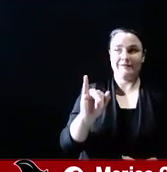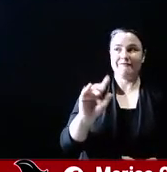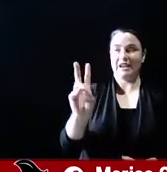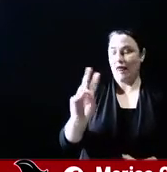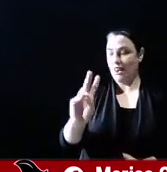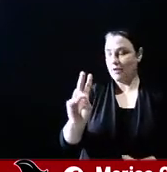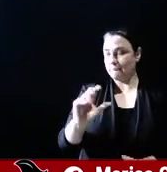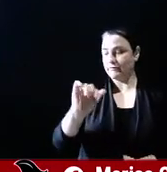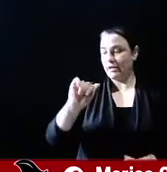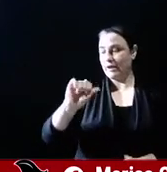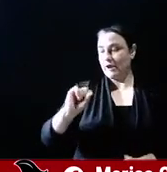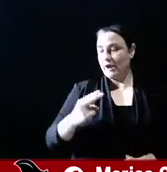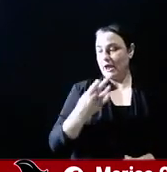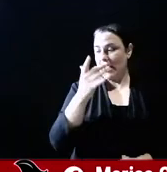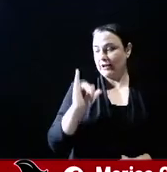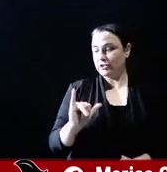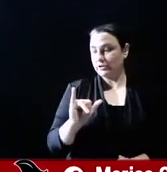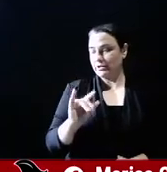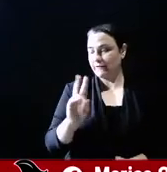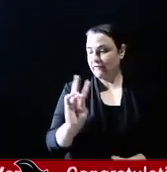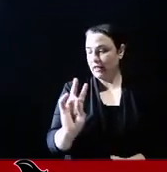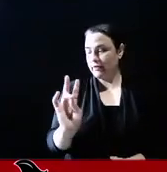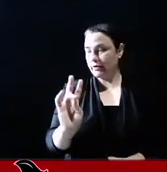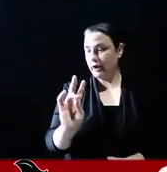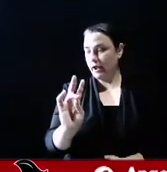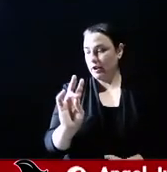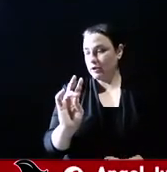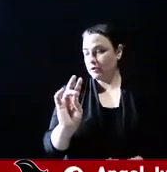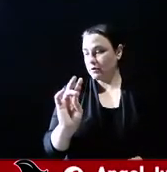Ashley Arlen Villarreal.